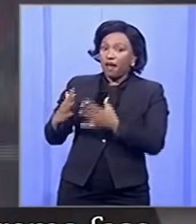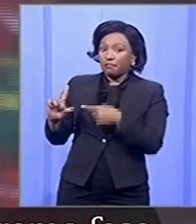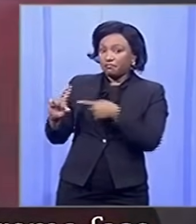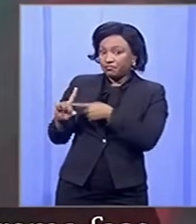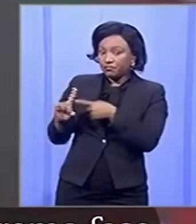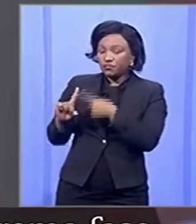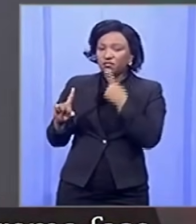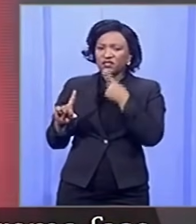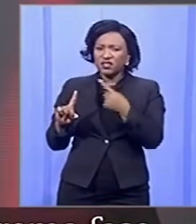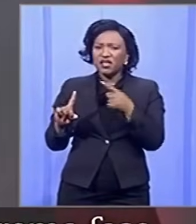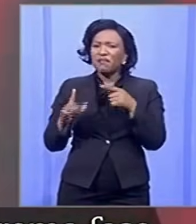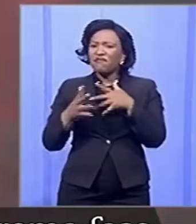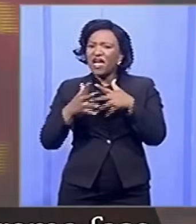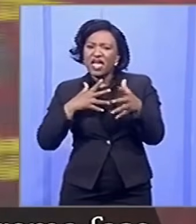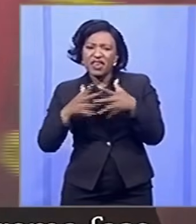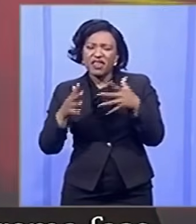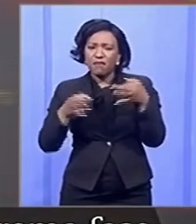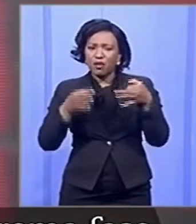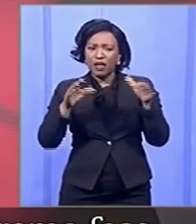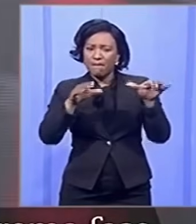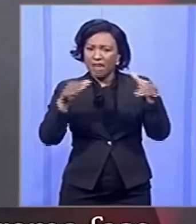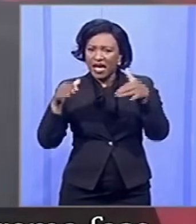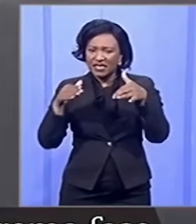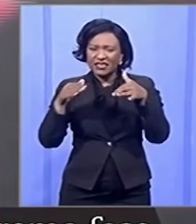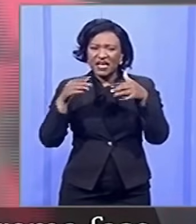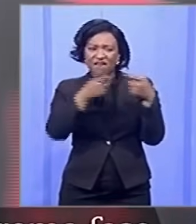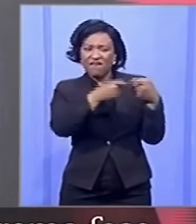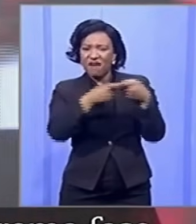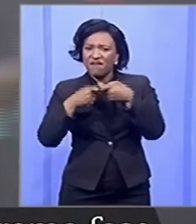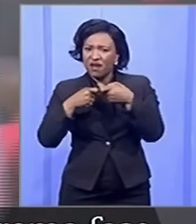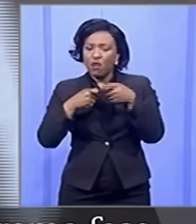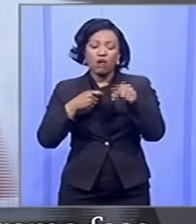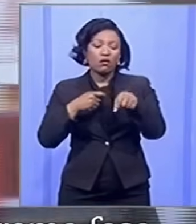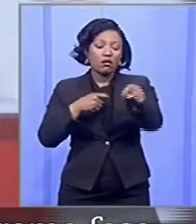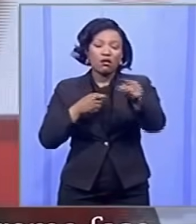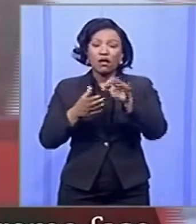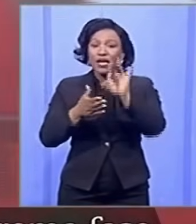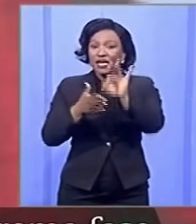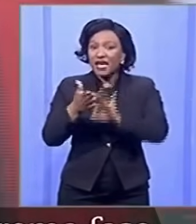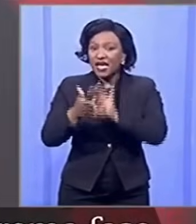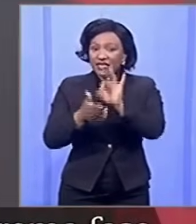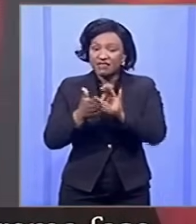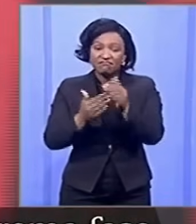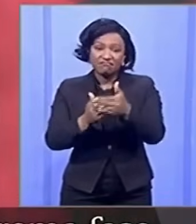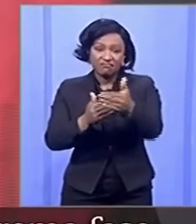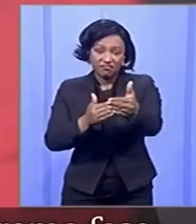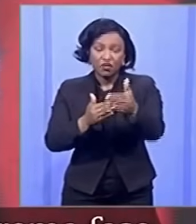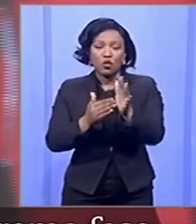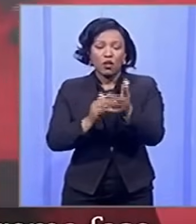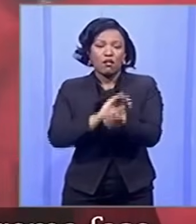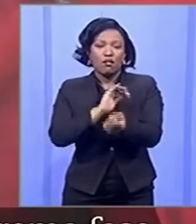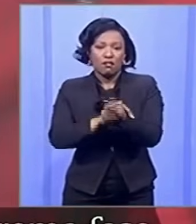kgole le dikgogakgogano ka mokgatlong ge go lebile konferenseng ya go kgetha boetapele ka Manthole lenyaga.